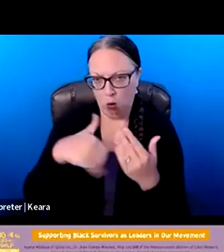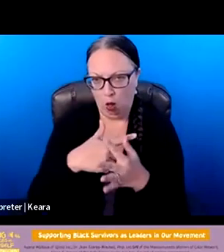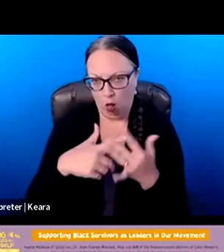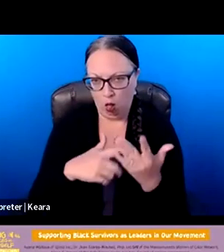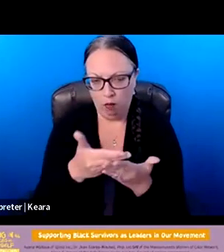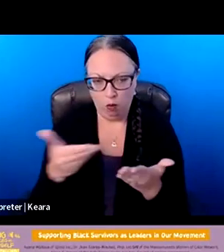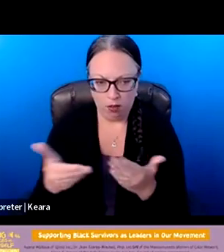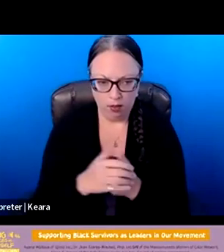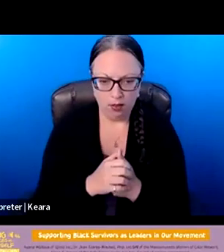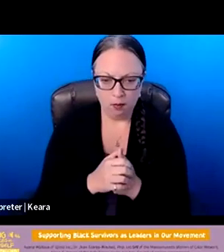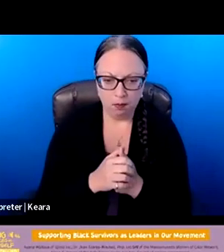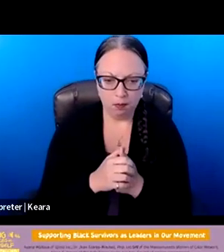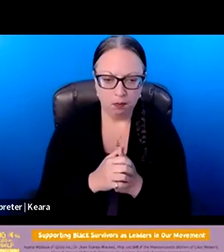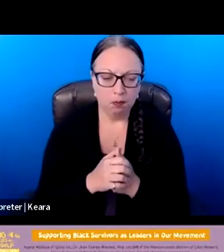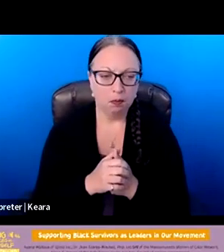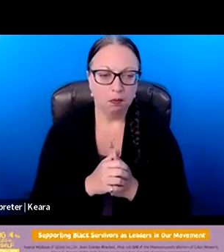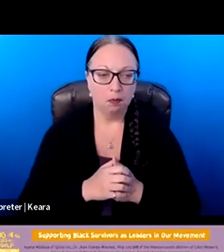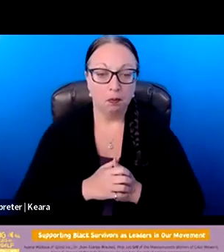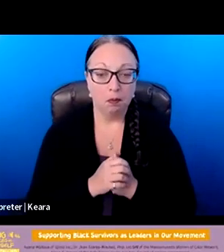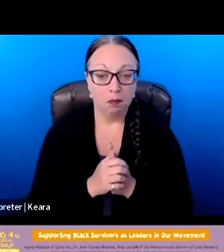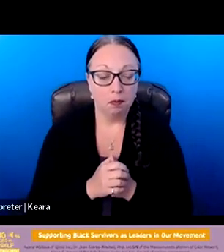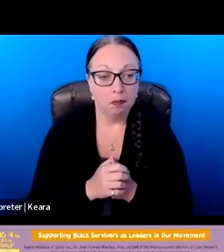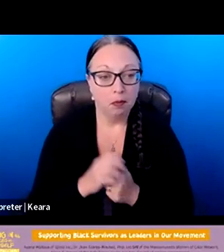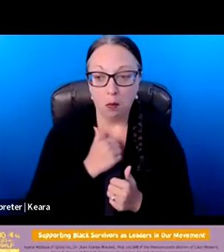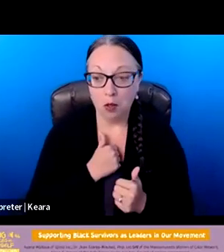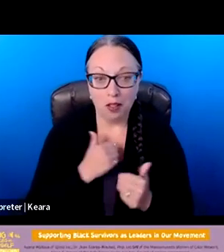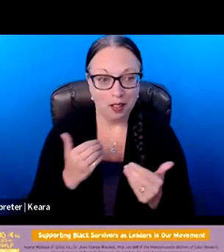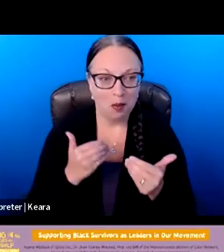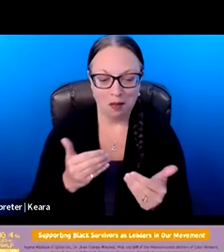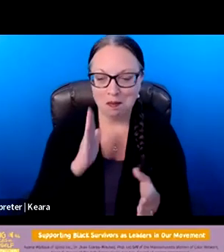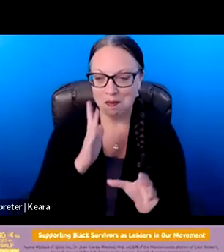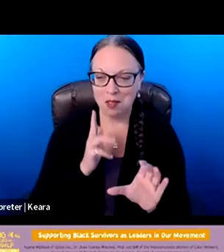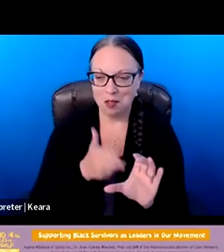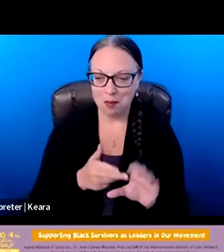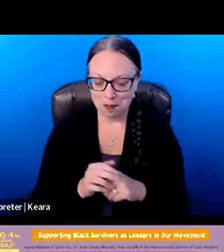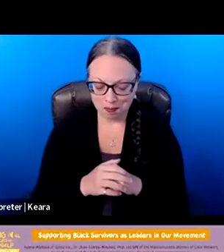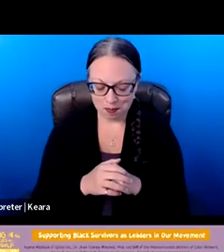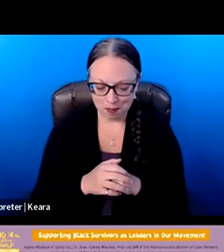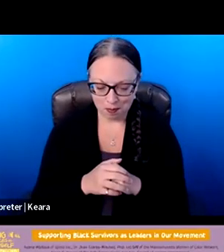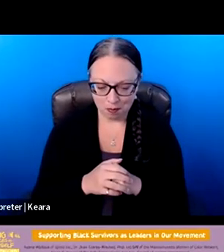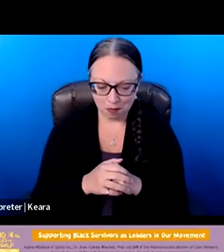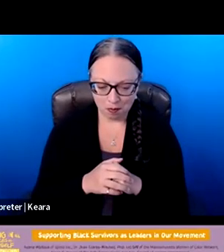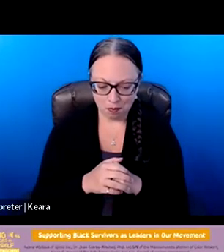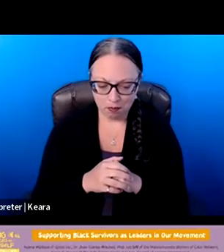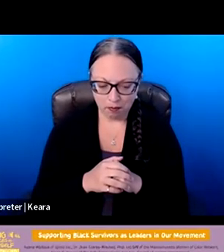Thank you so much. I Dr. can jump in. Go Oh, ahead. sorry. I can jump in. Just thinking about the question about how do we,